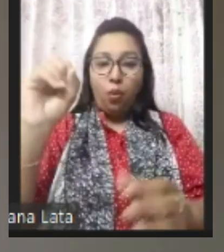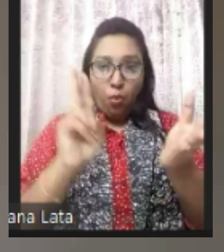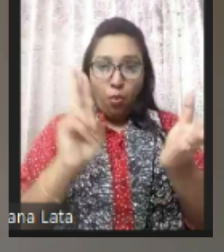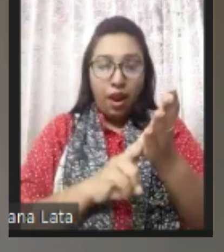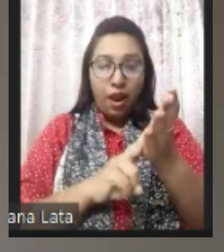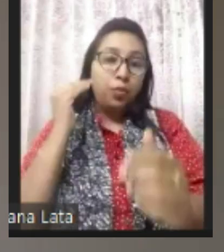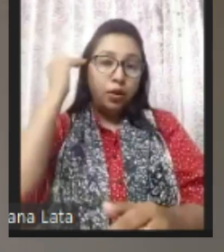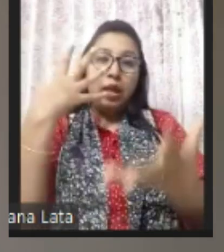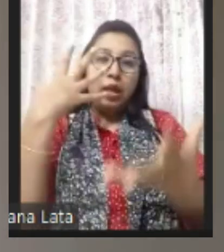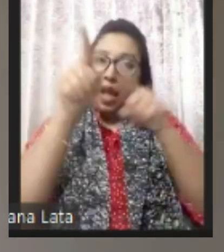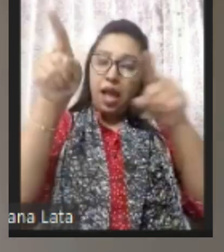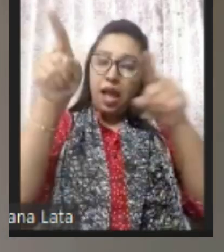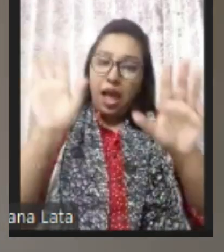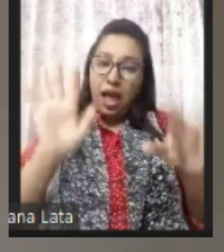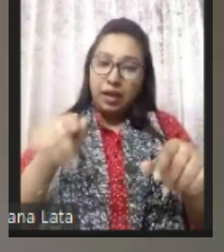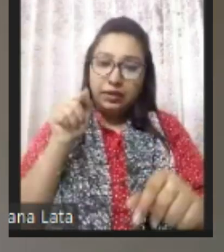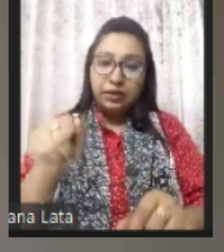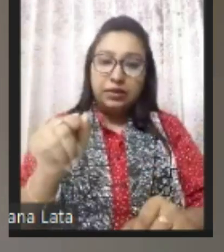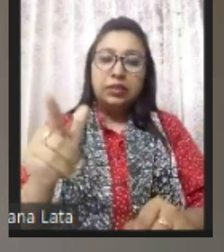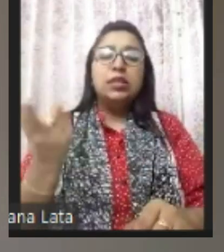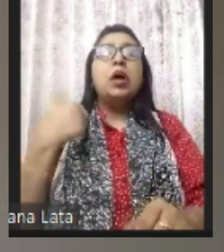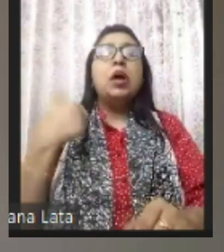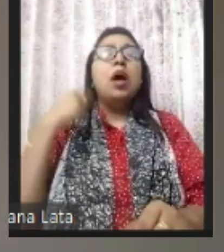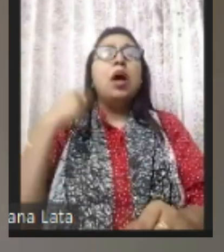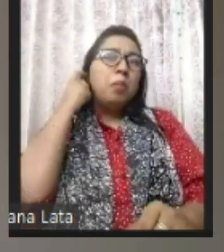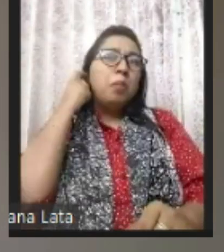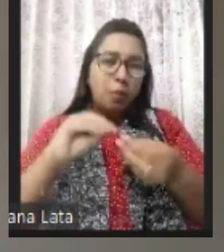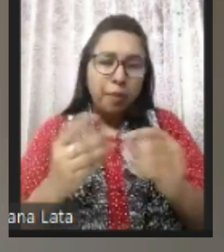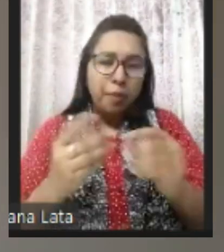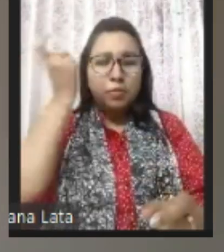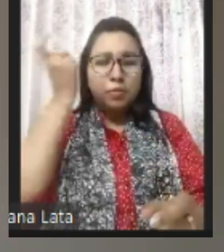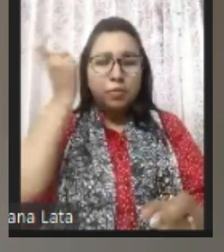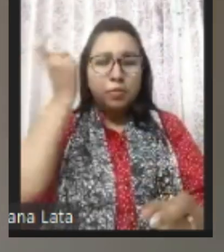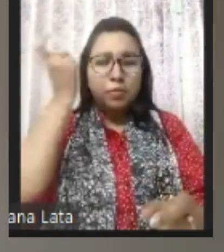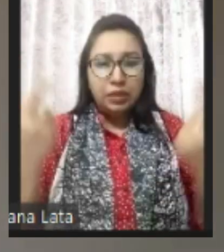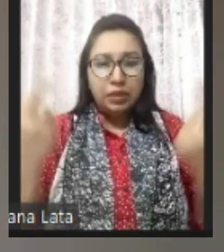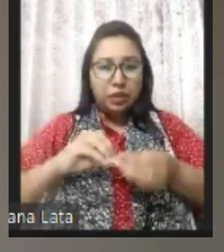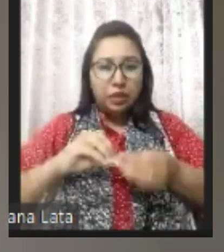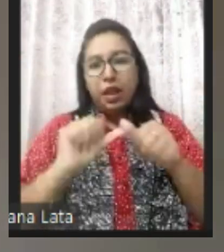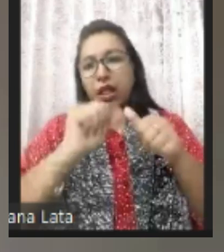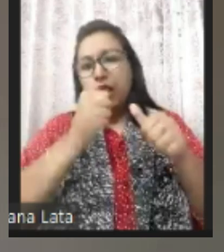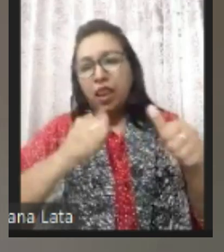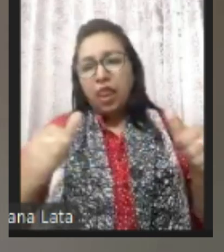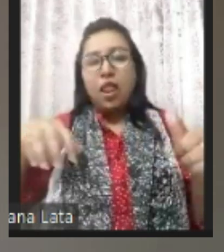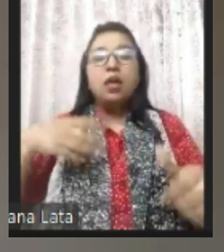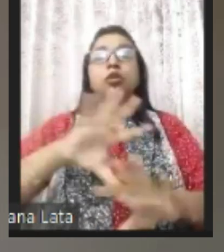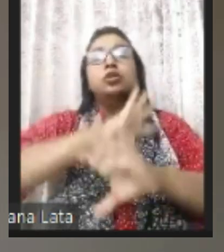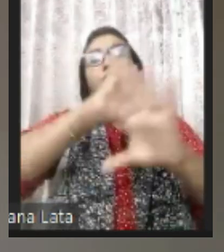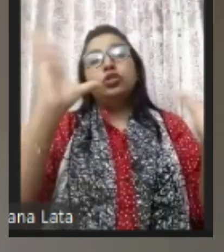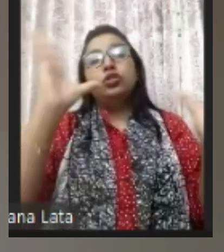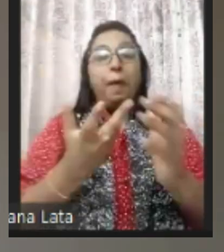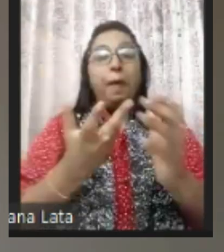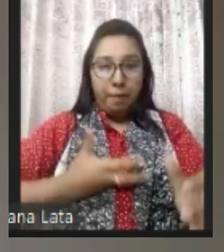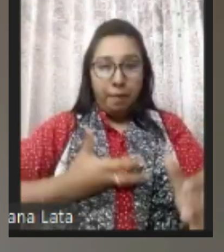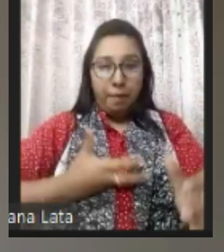80% of persons with disability live in developing countries. This is according to the World Health